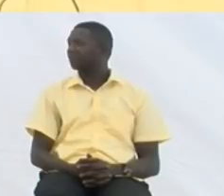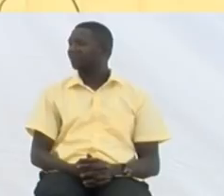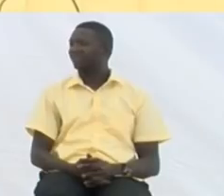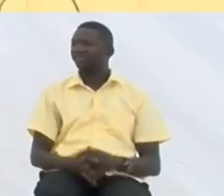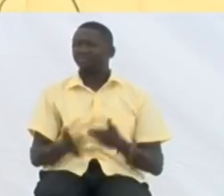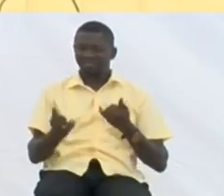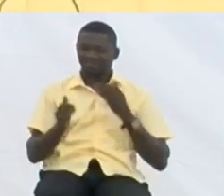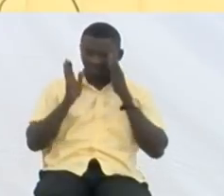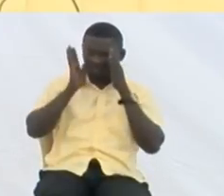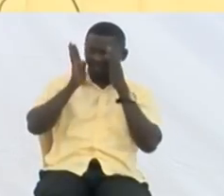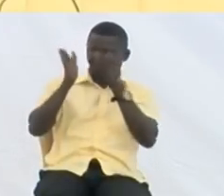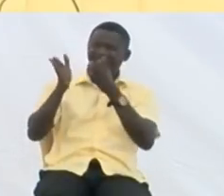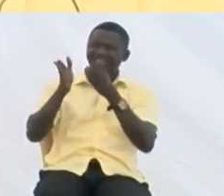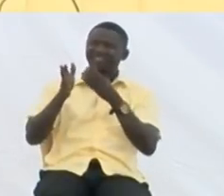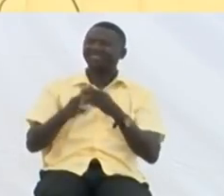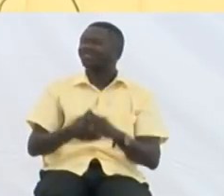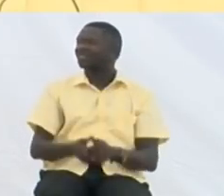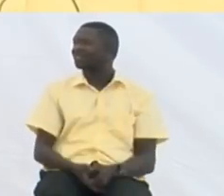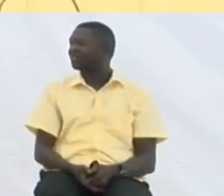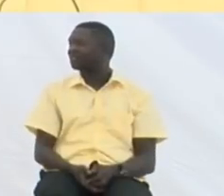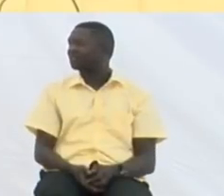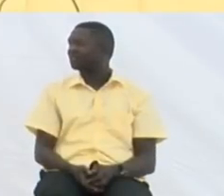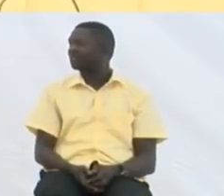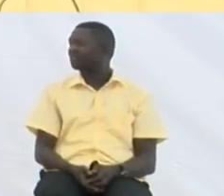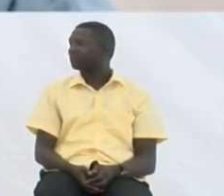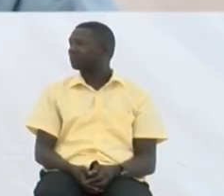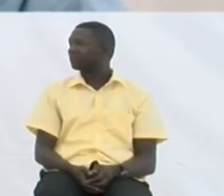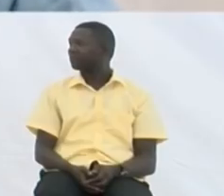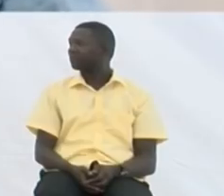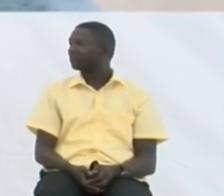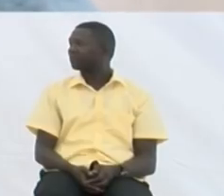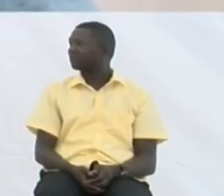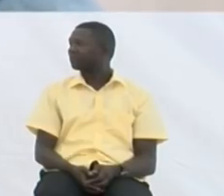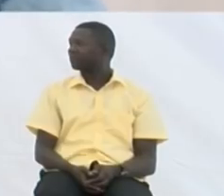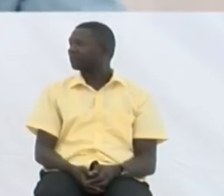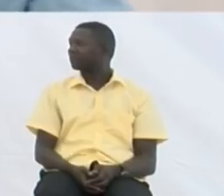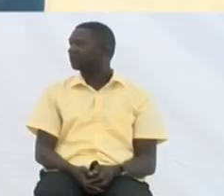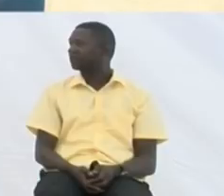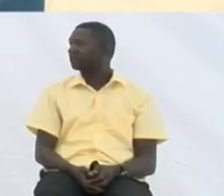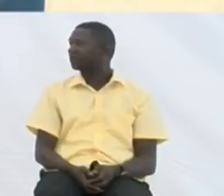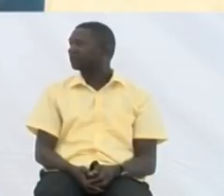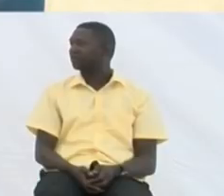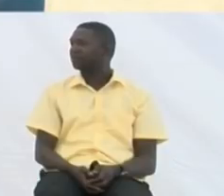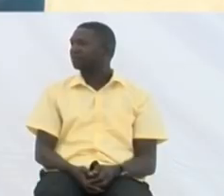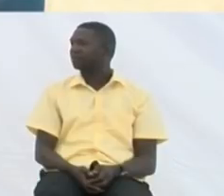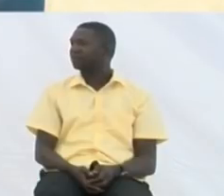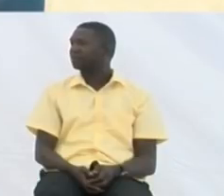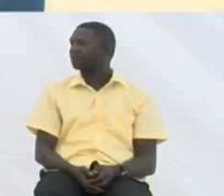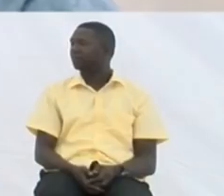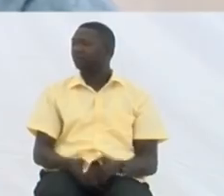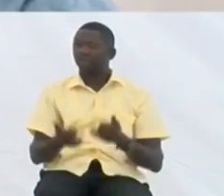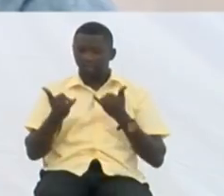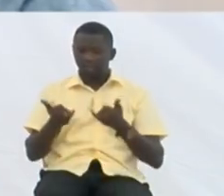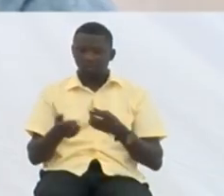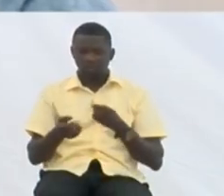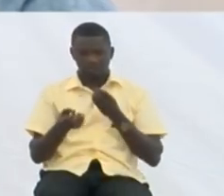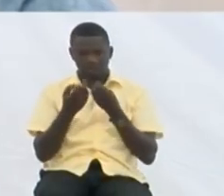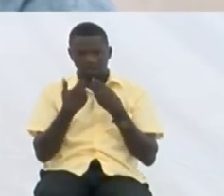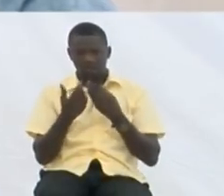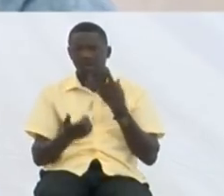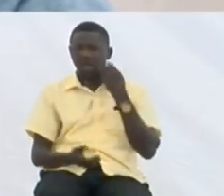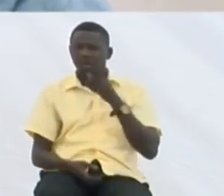will face you. Good. So now you have told us how